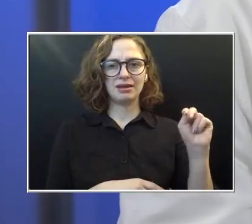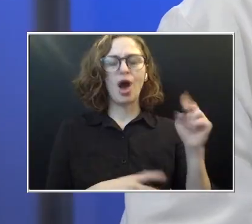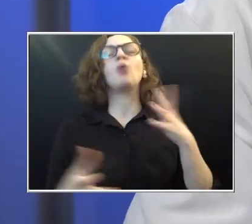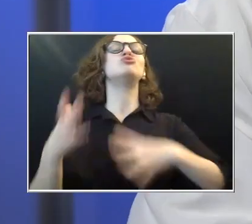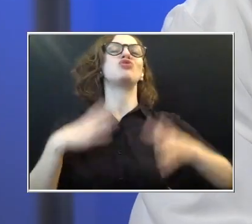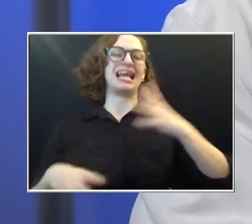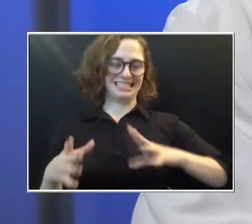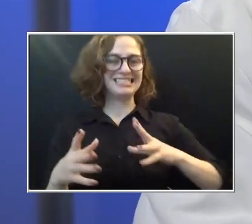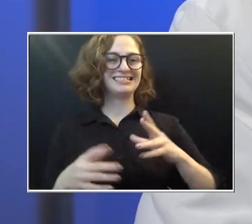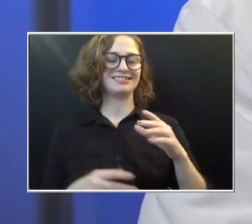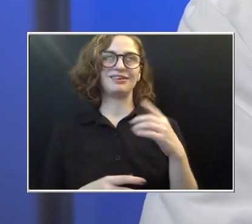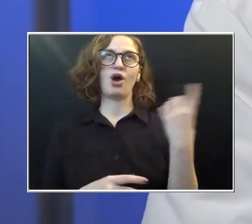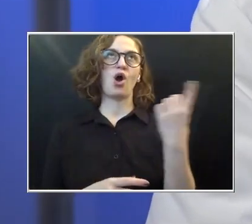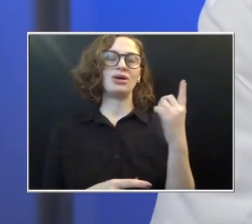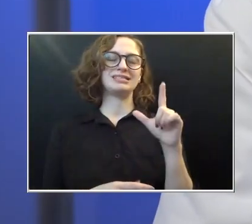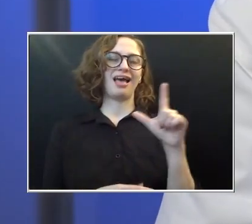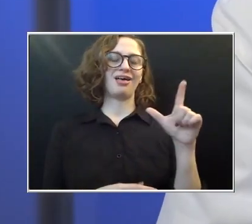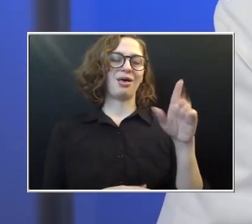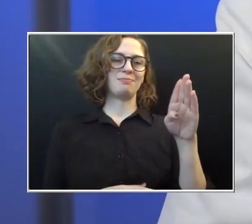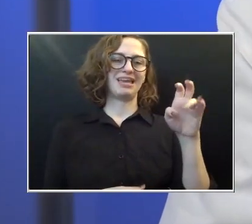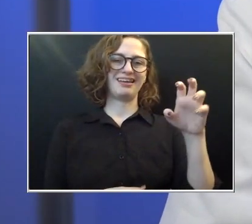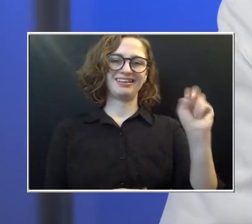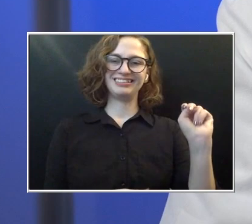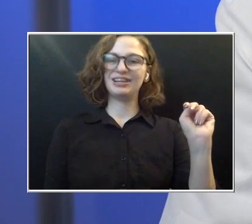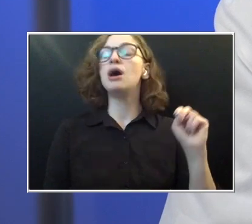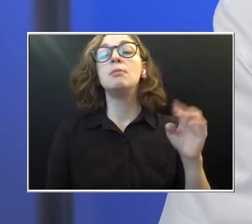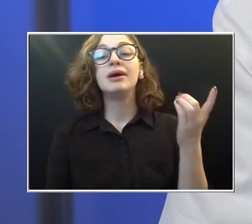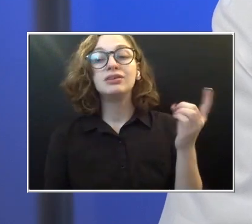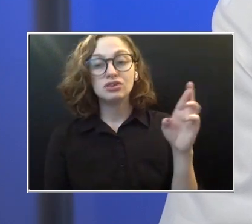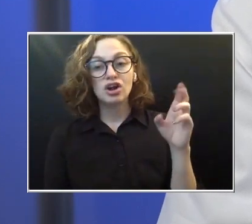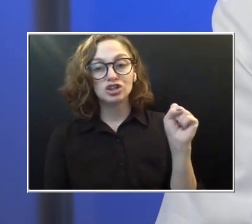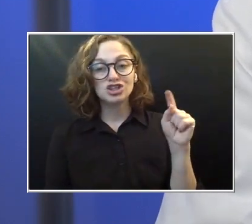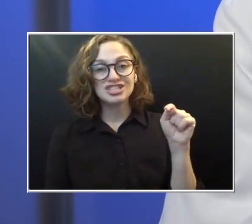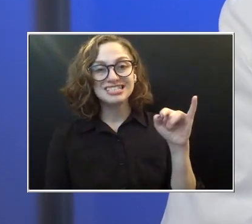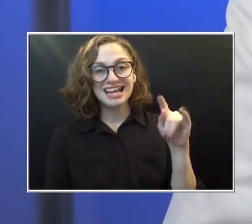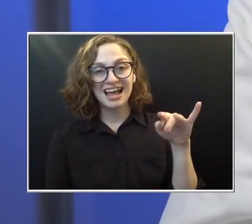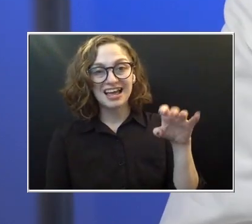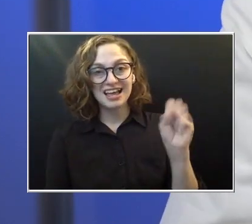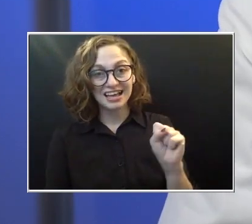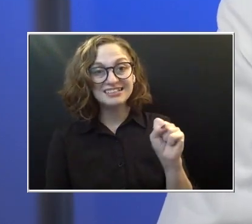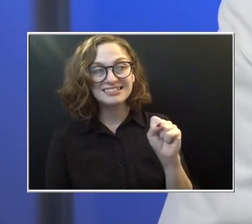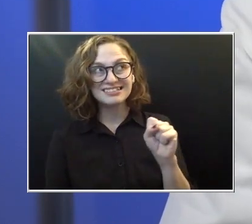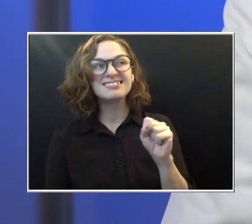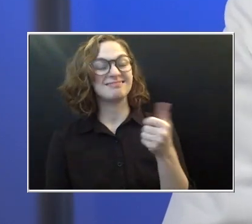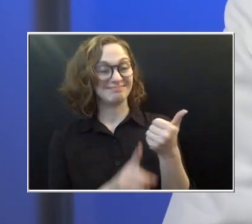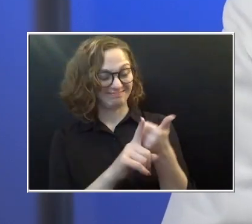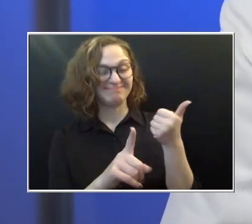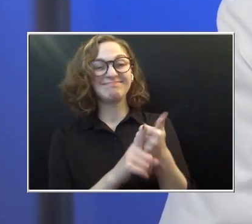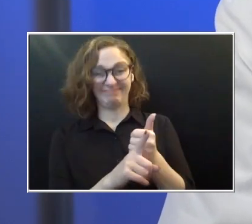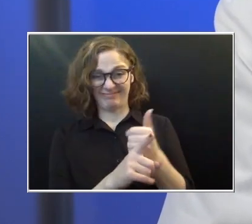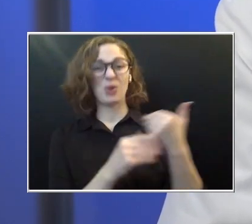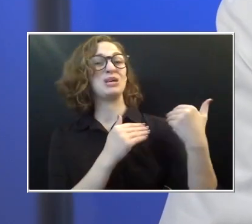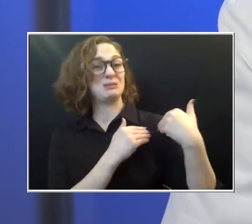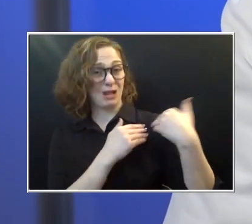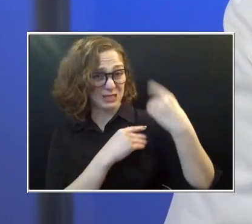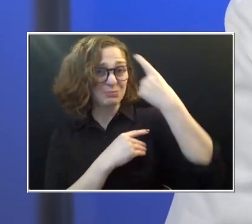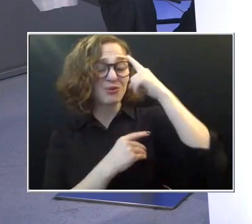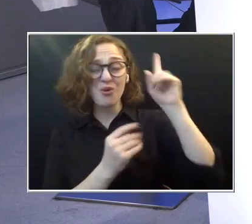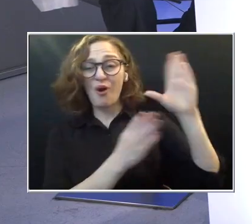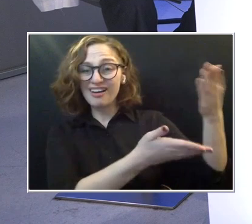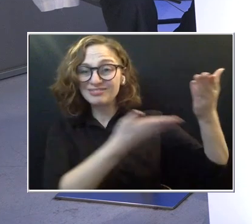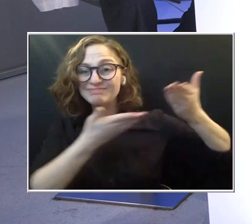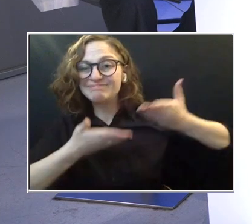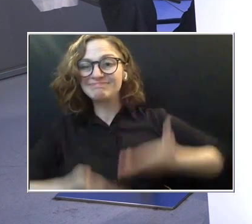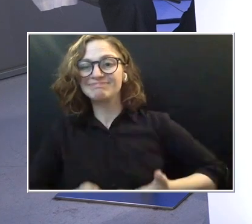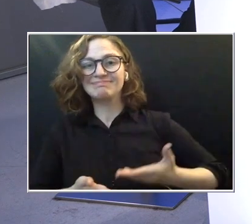But Dr. Stites was the one who brought that here and really started our pathway down pulmonary hypertension as the grandfather or godfather of PH. Grandfather, thanks.